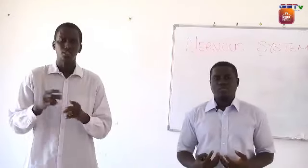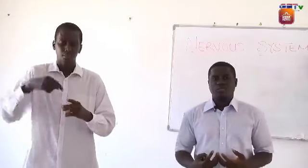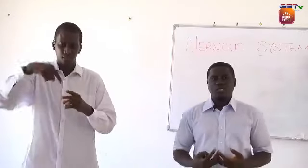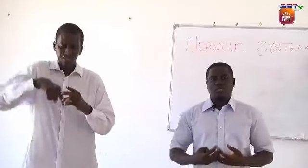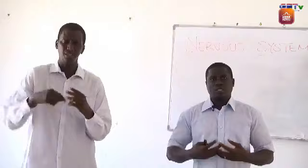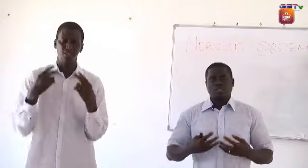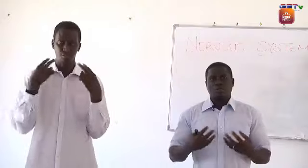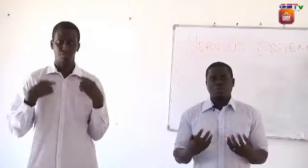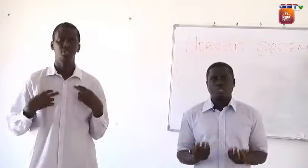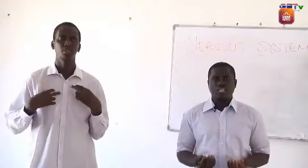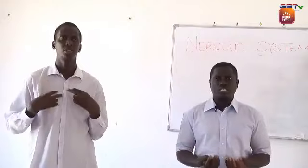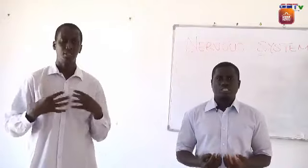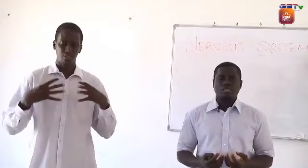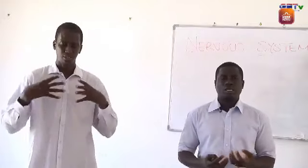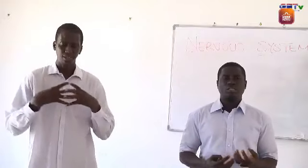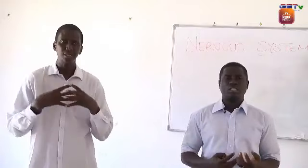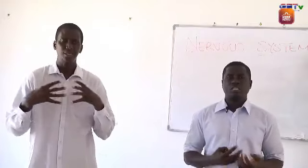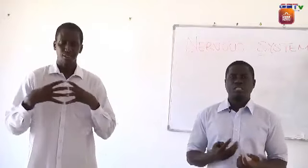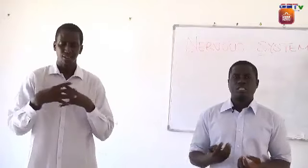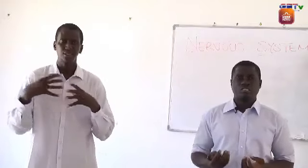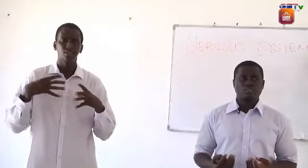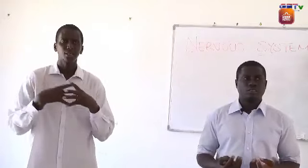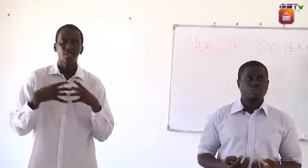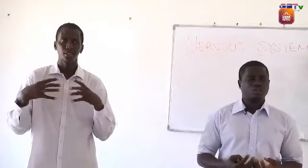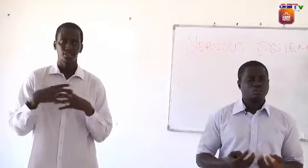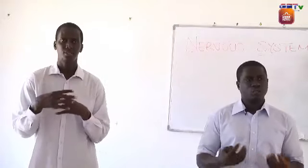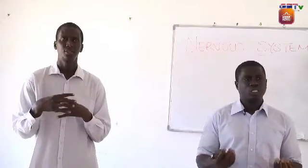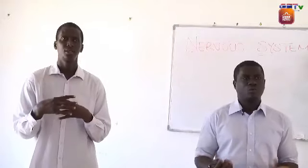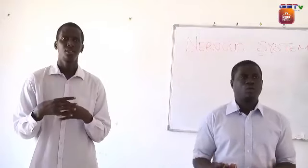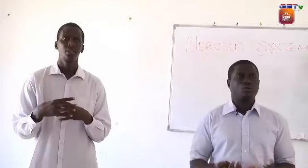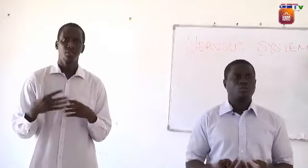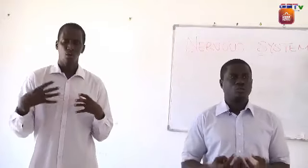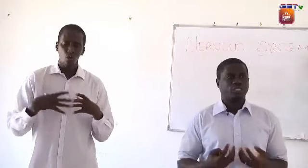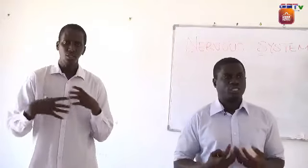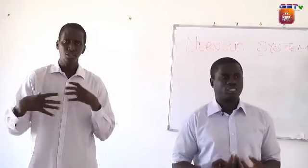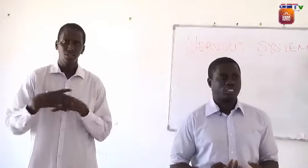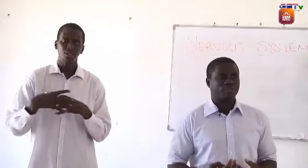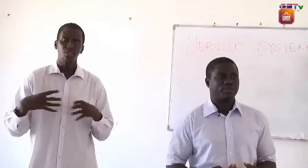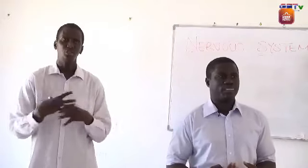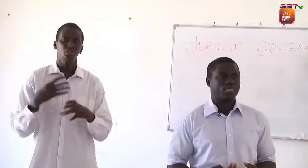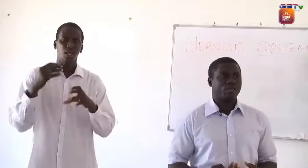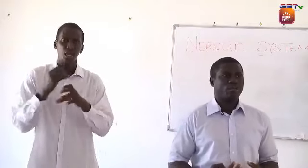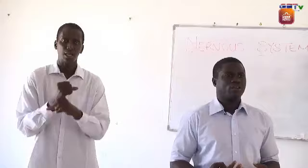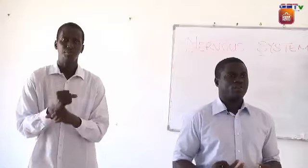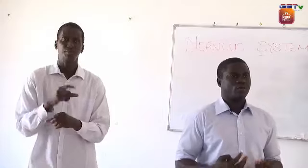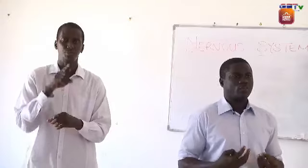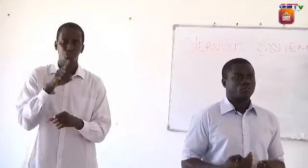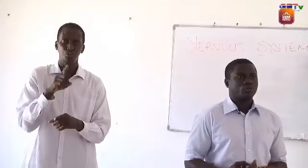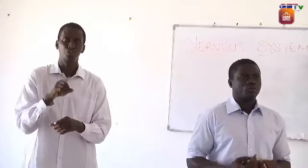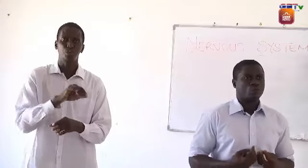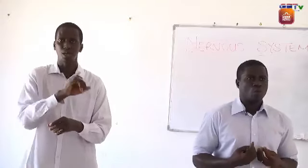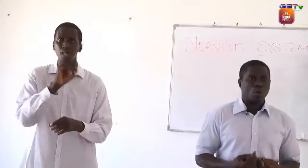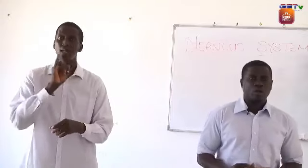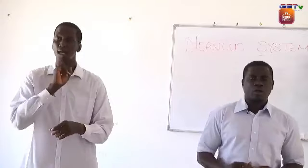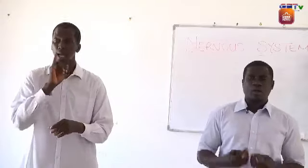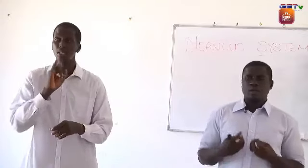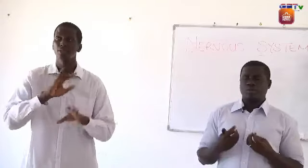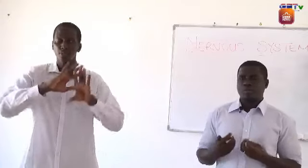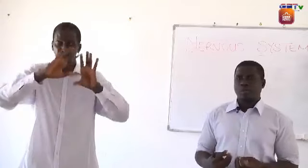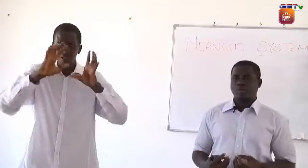system, they coordinate and they relate to each other also in the system for us to